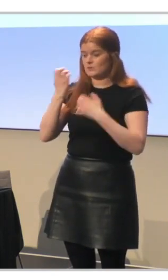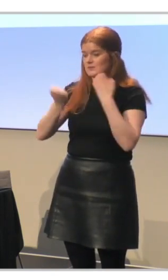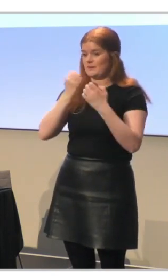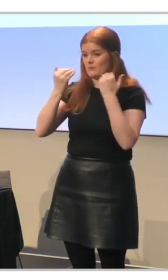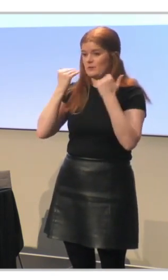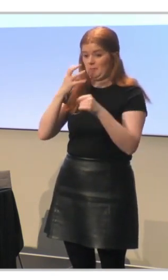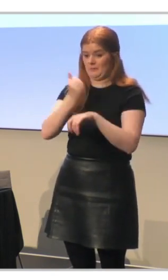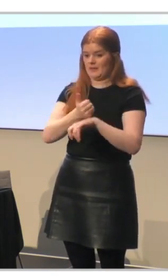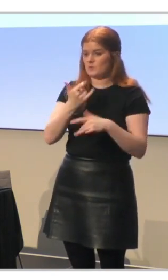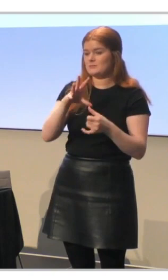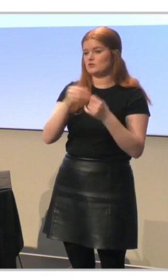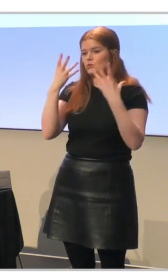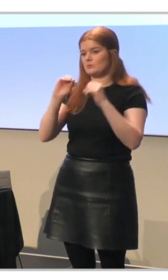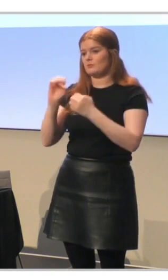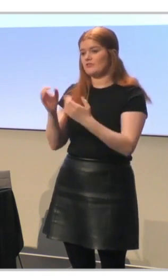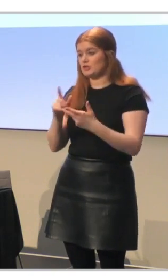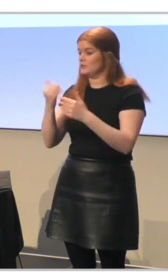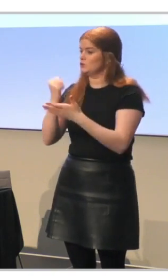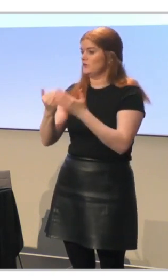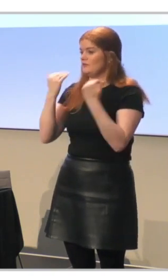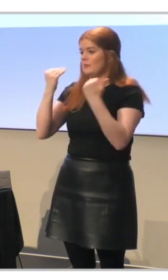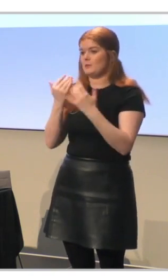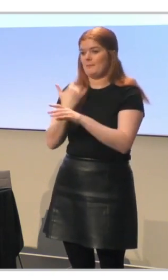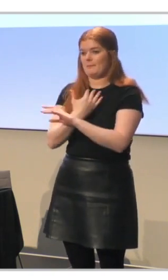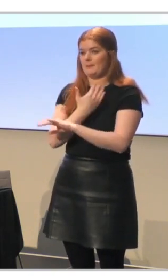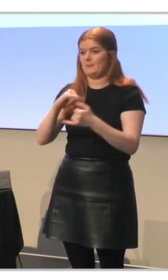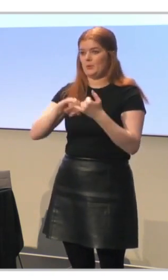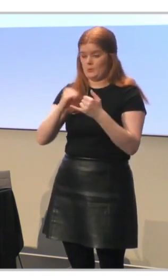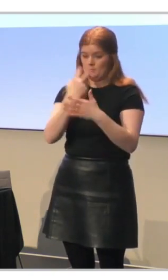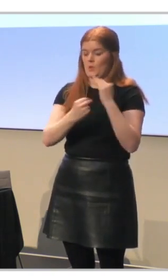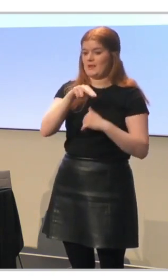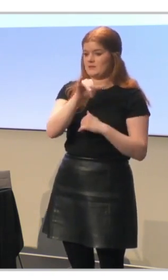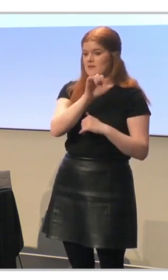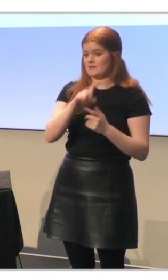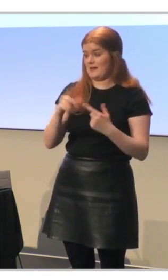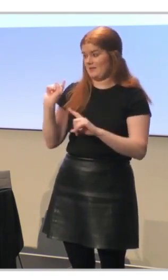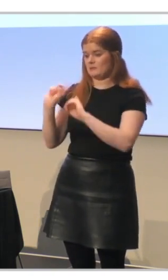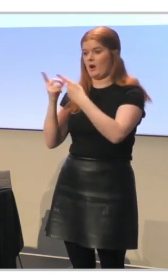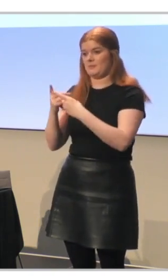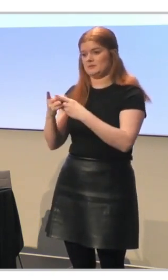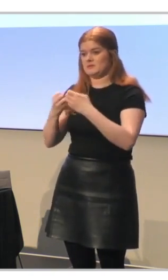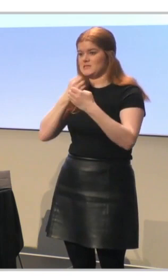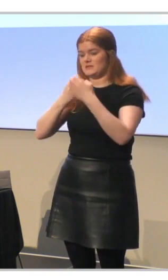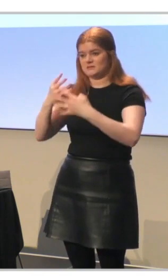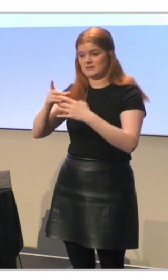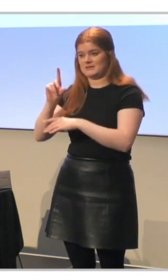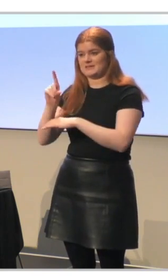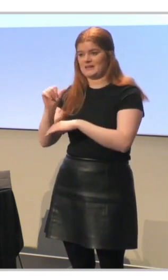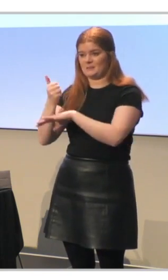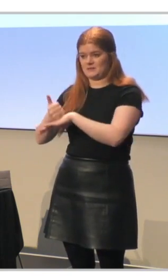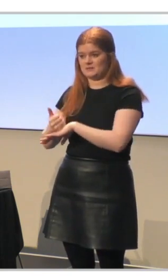on special education provision and student information held by both the NCSE and the department's databases, and has yielded